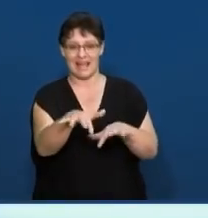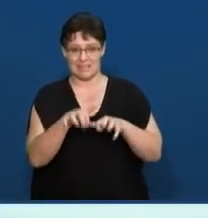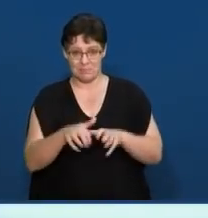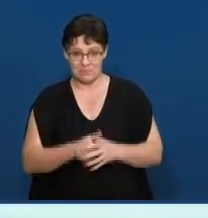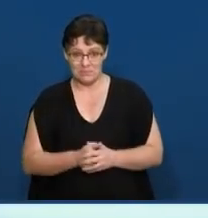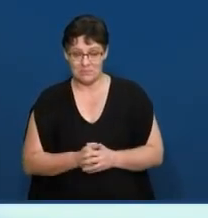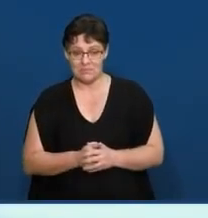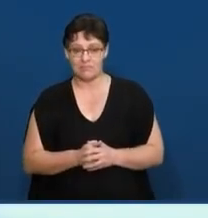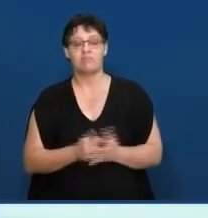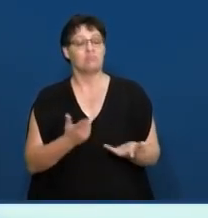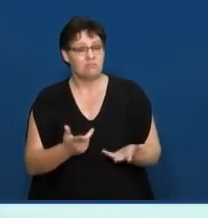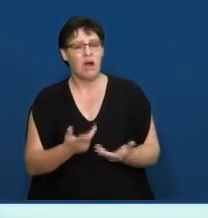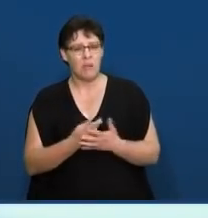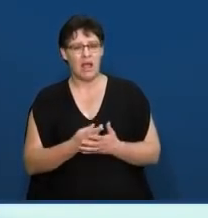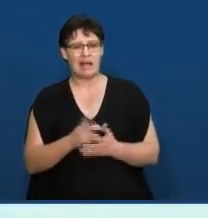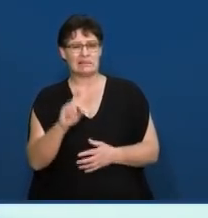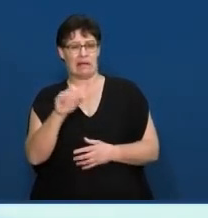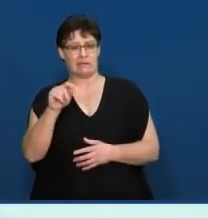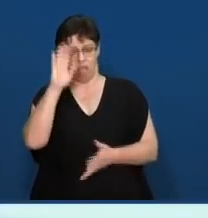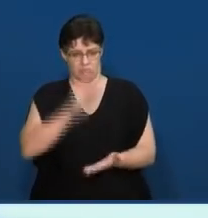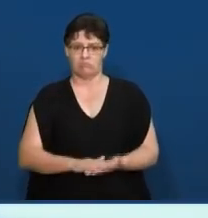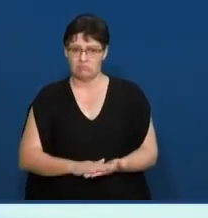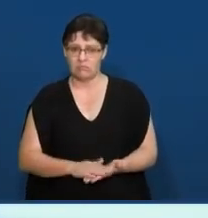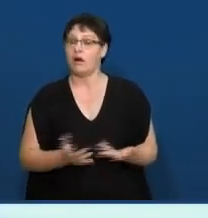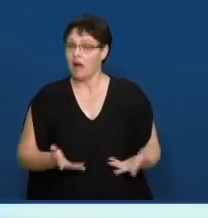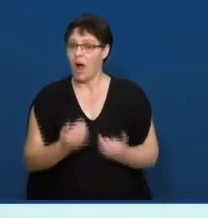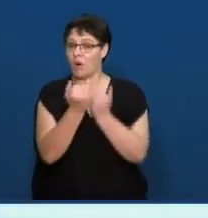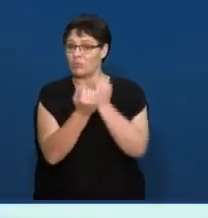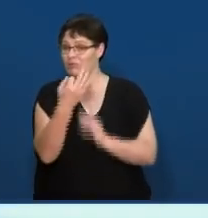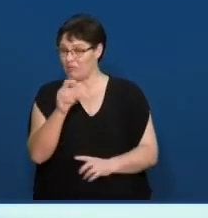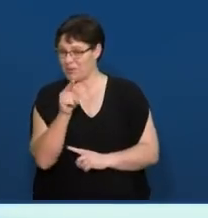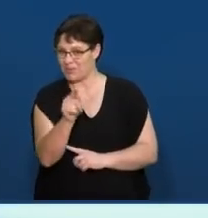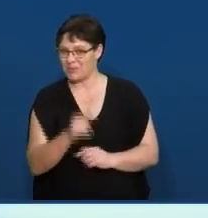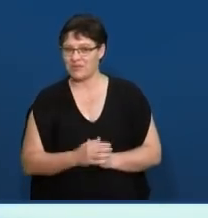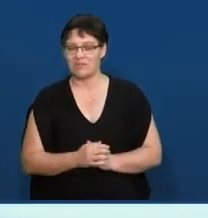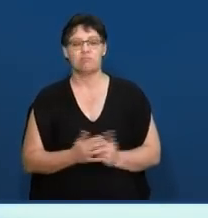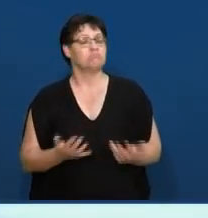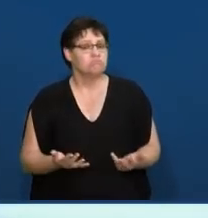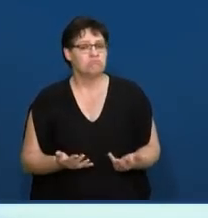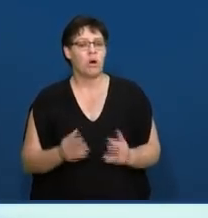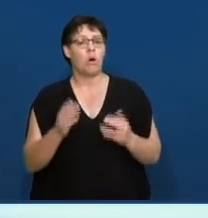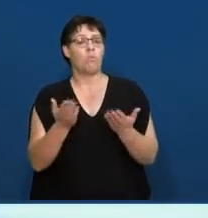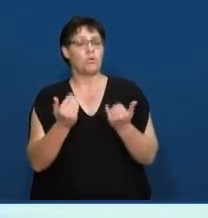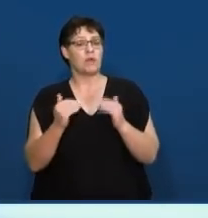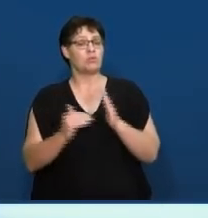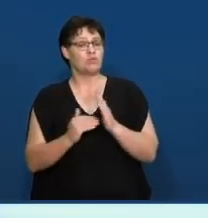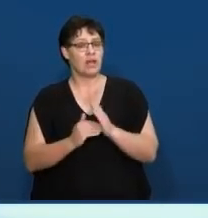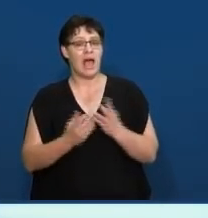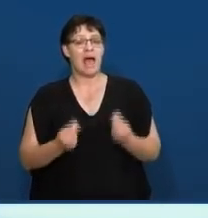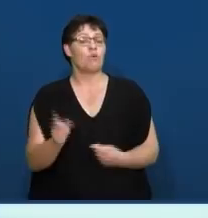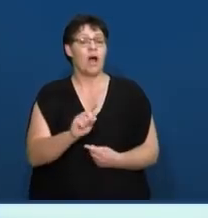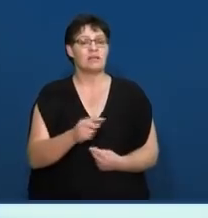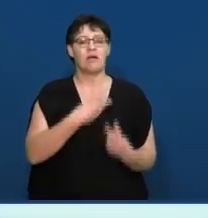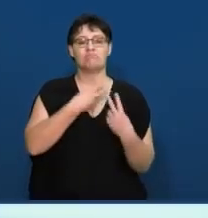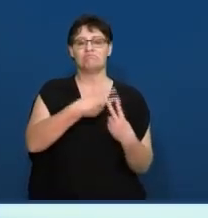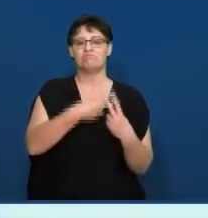exams. If you've ever run out of data, then this next competition is just for you. Matrix is bringing you the